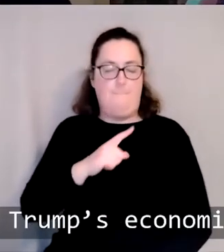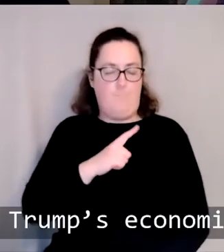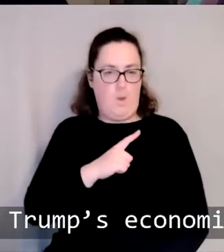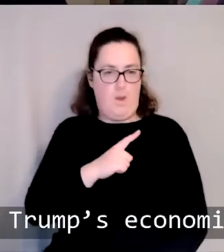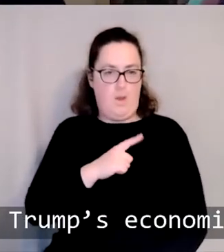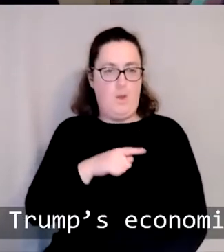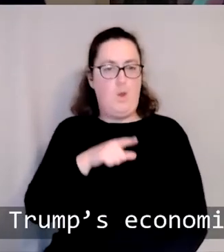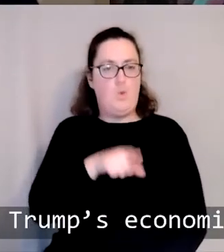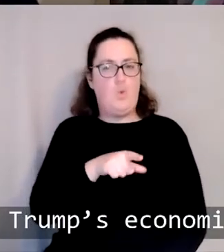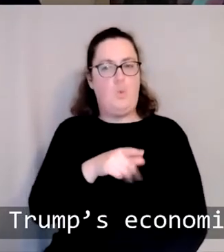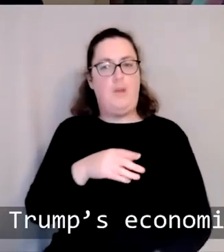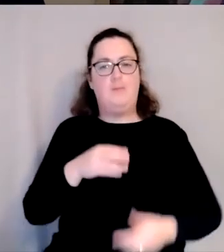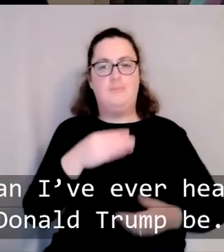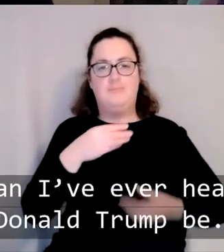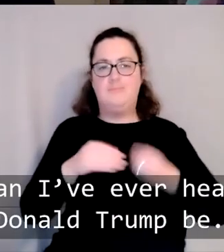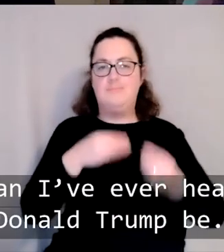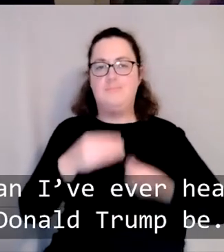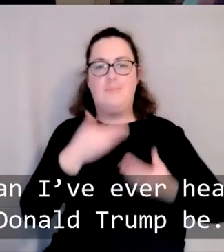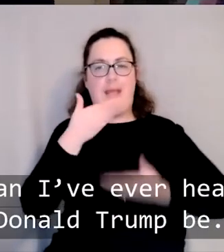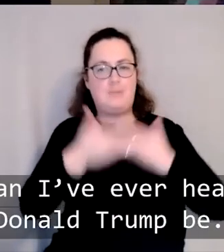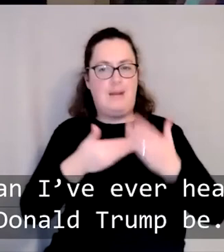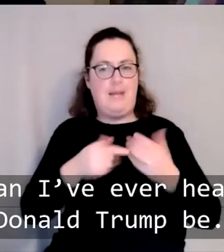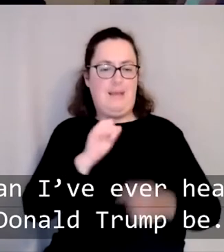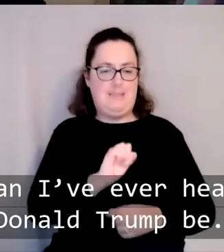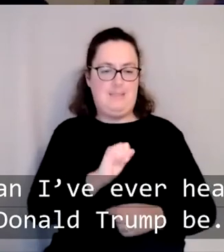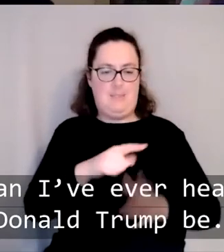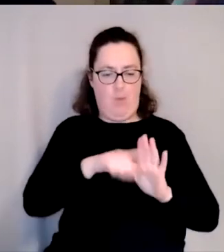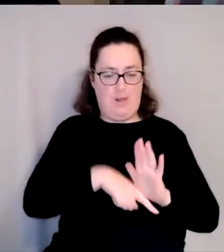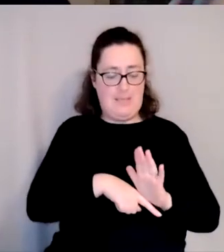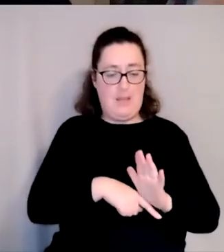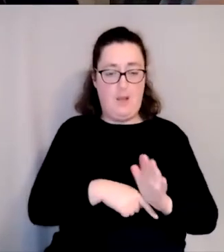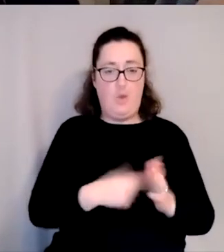lucid explaining Trump's economic policies than I've ever heard Donald Trump be.